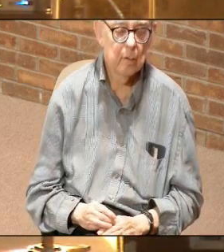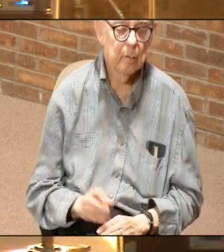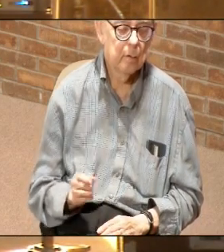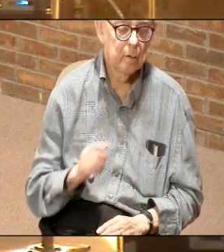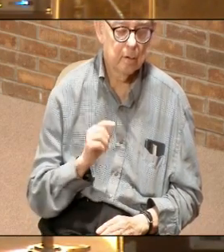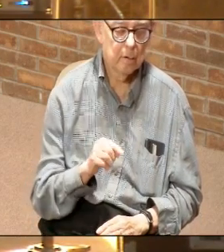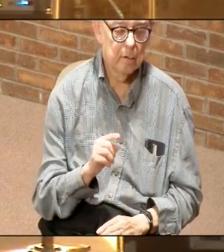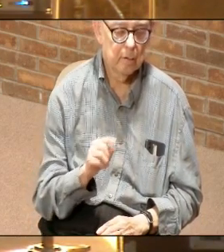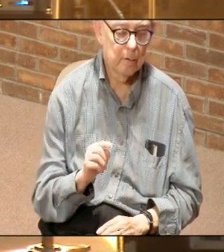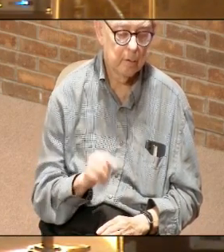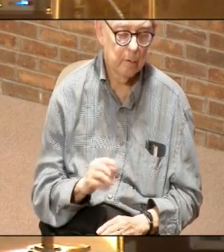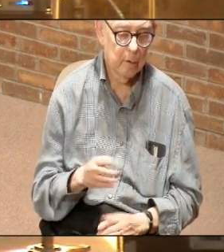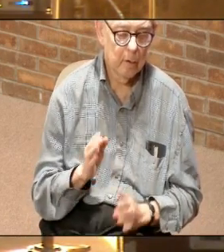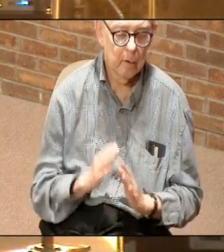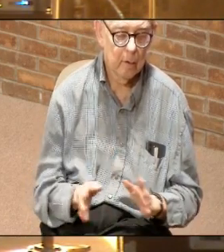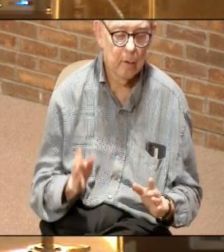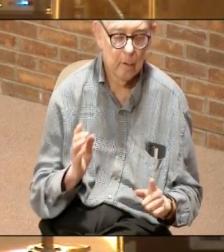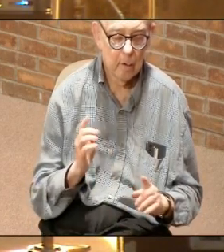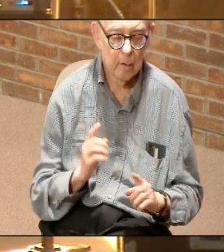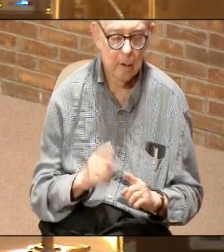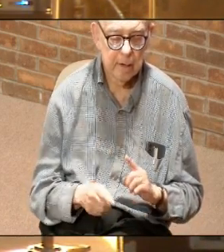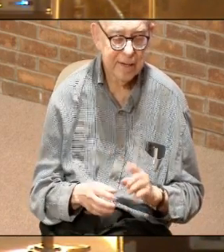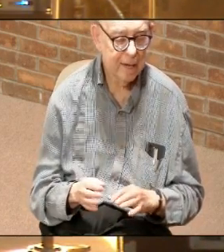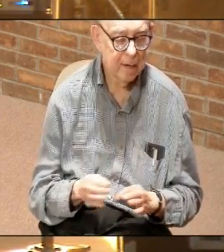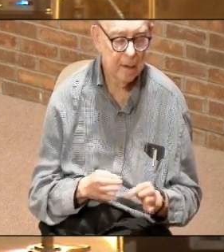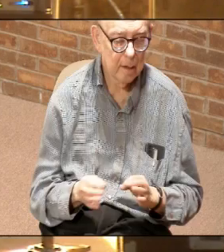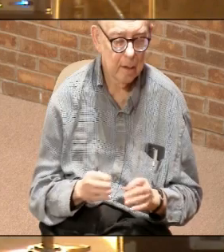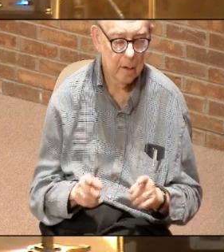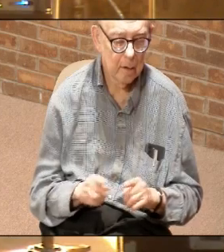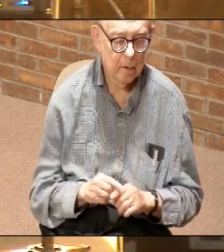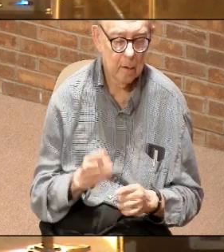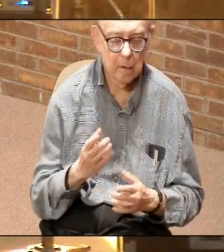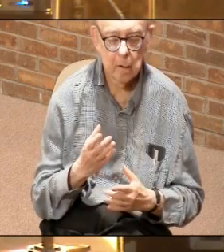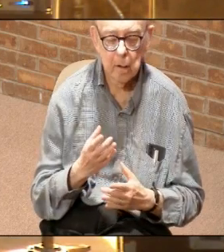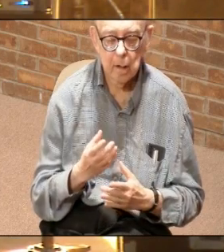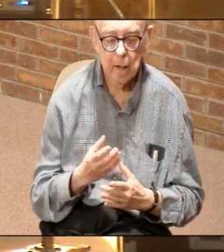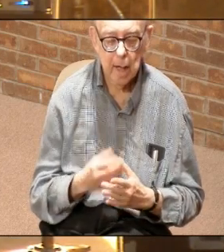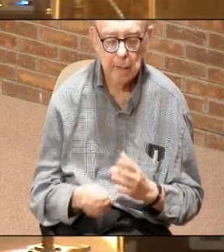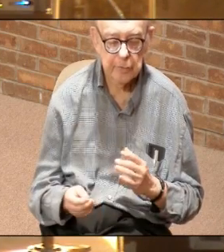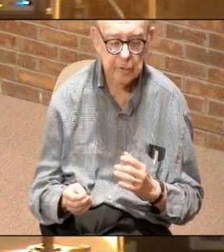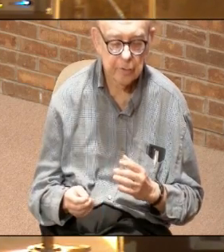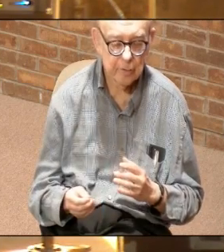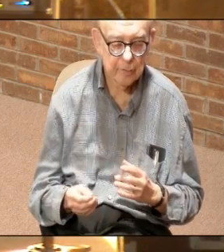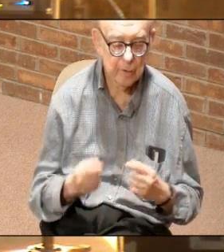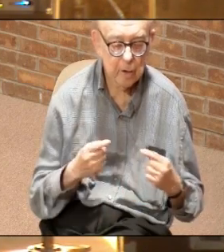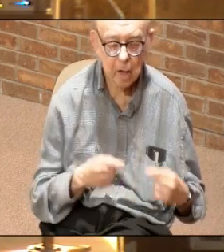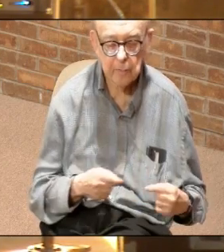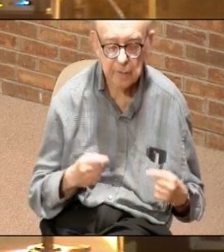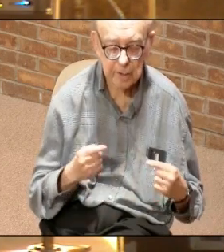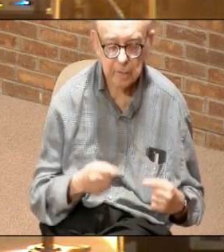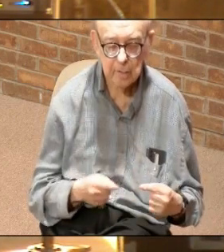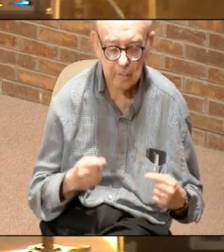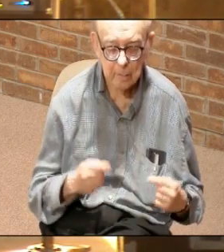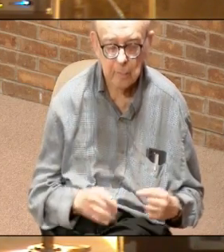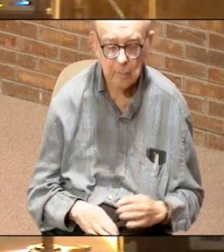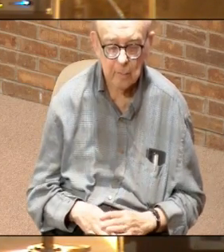So therefore, peace cannot be defined as the absence of conflict.